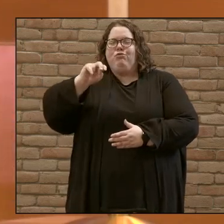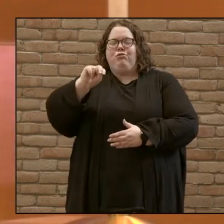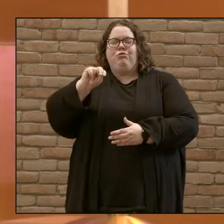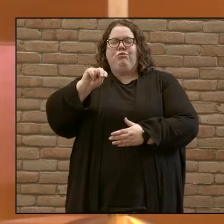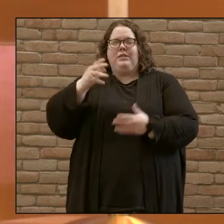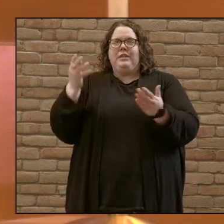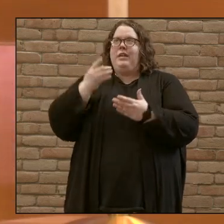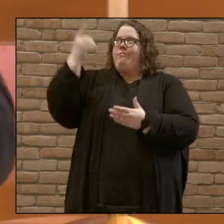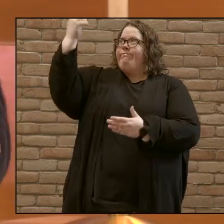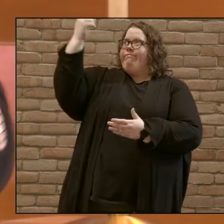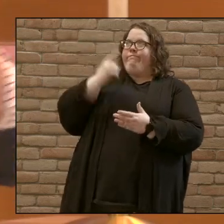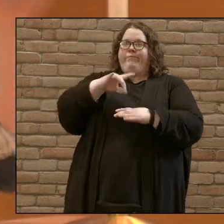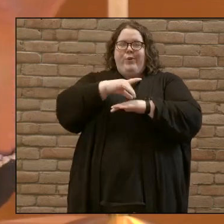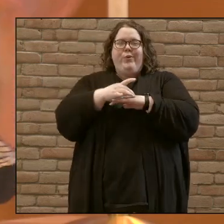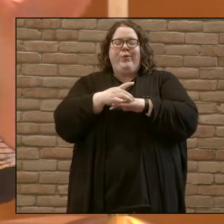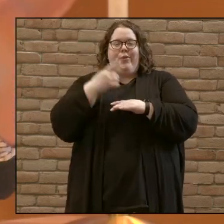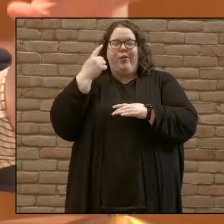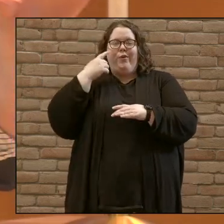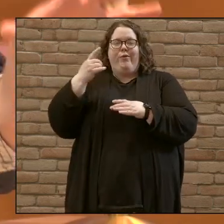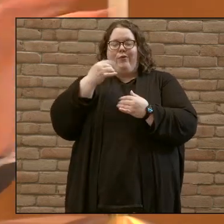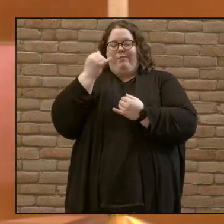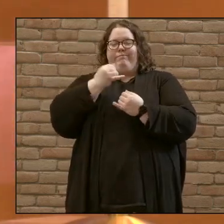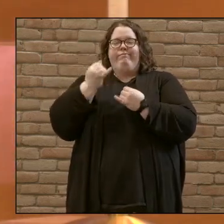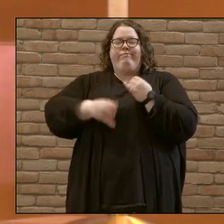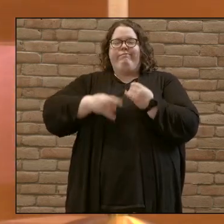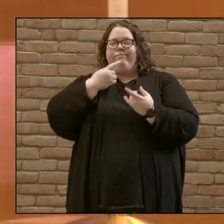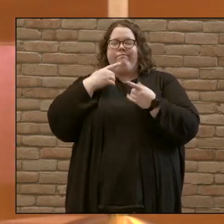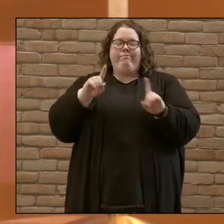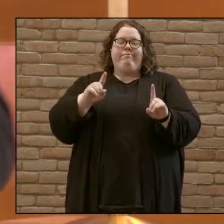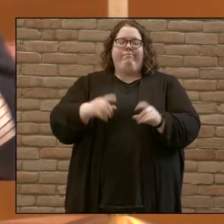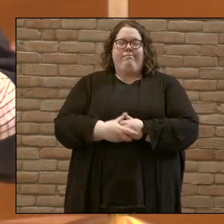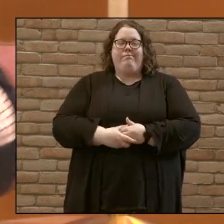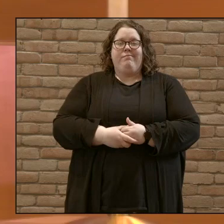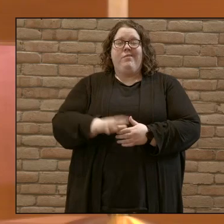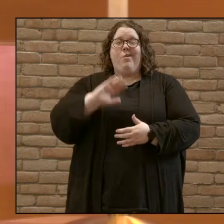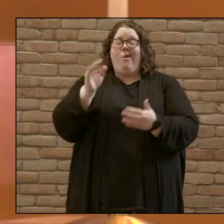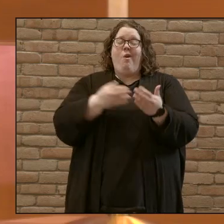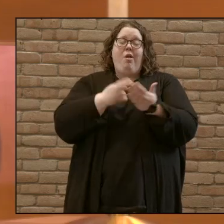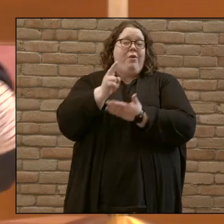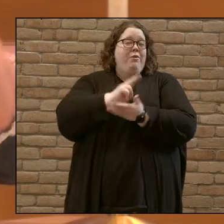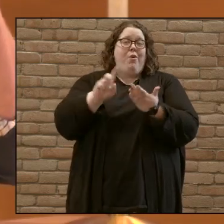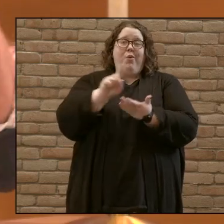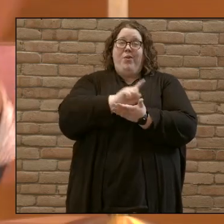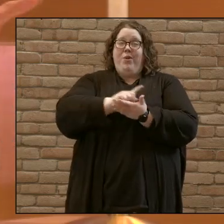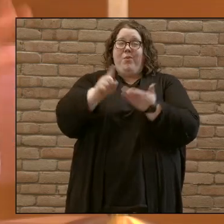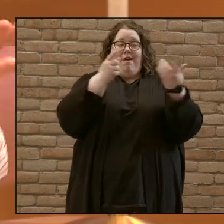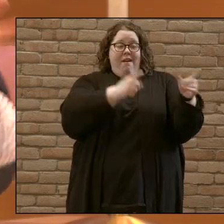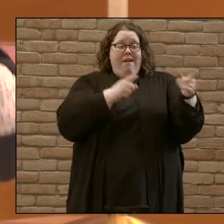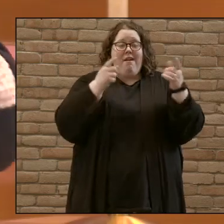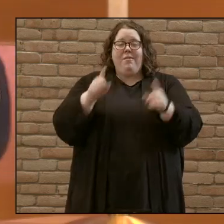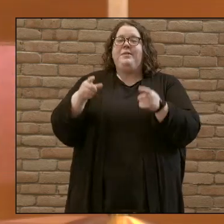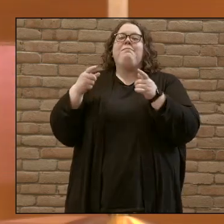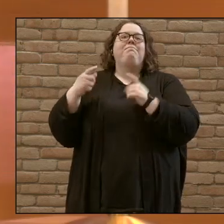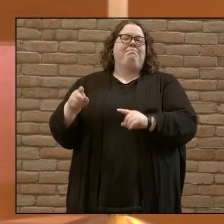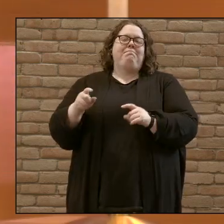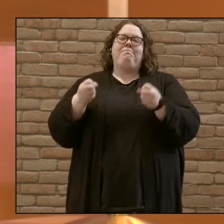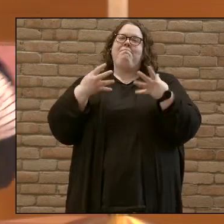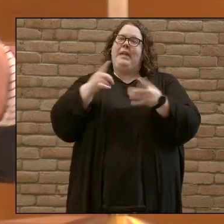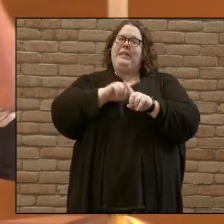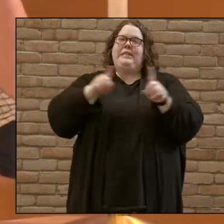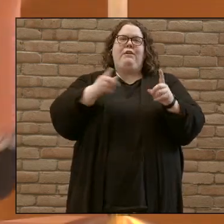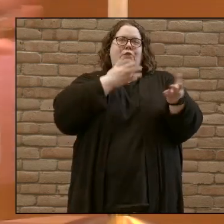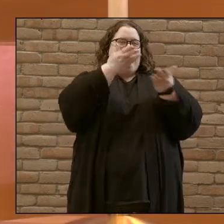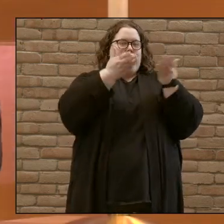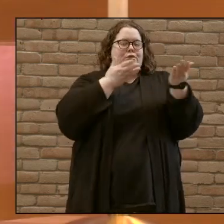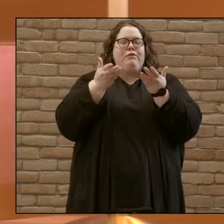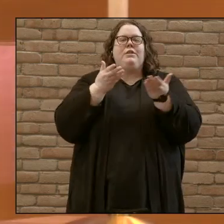finally fulfill. So with that, with all of the Holy Week things that we have going on, we have a lot of different services which we're working on to get ready for